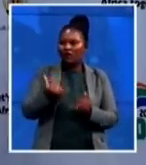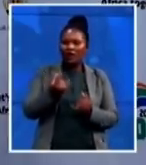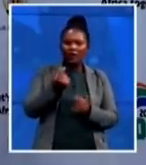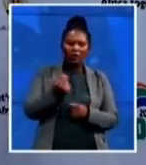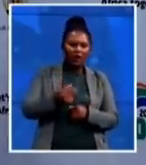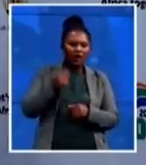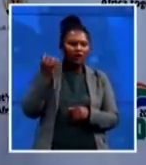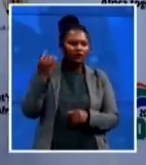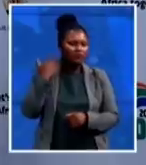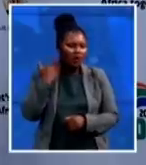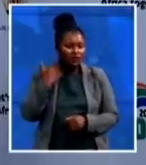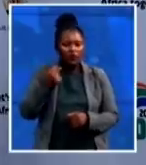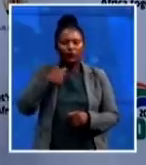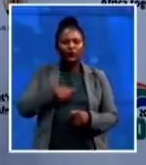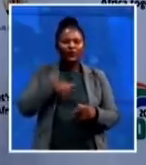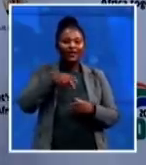not our